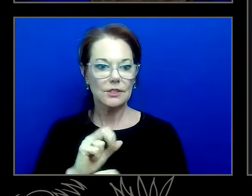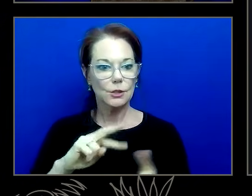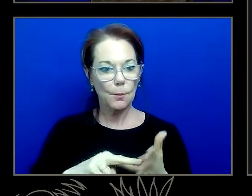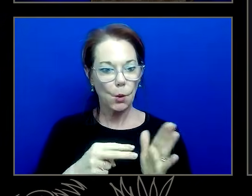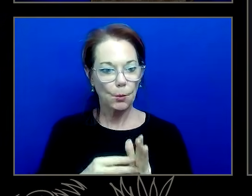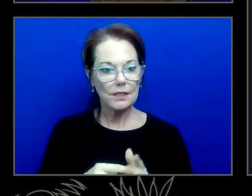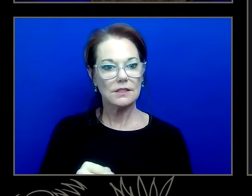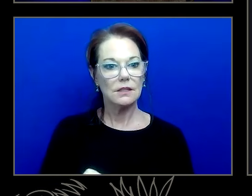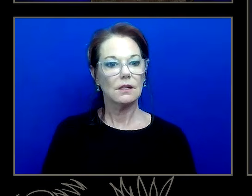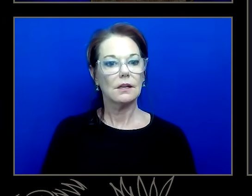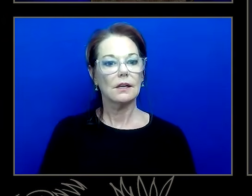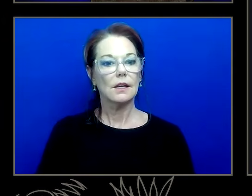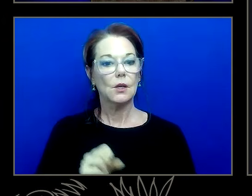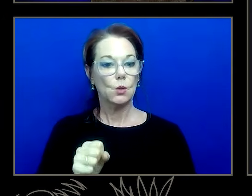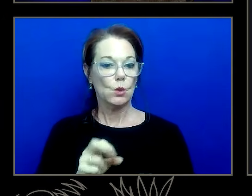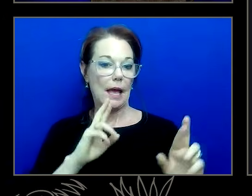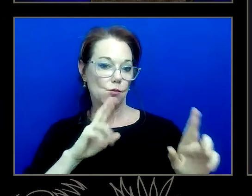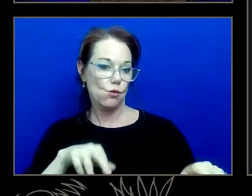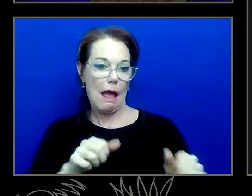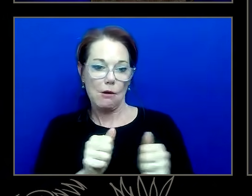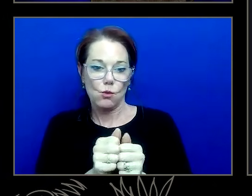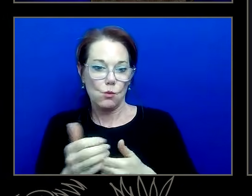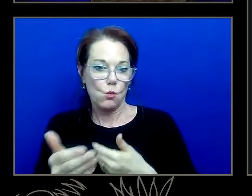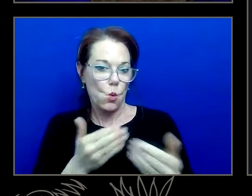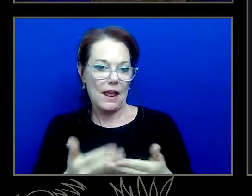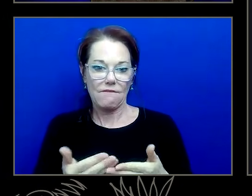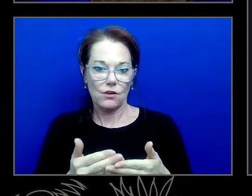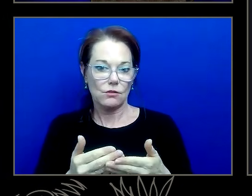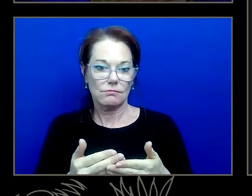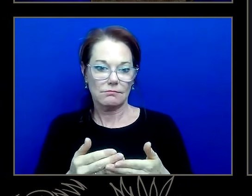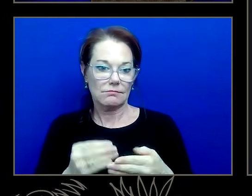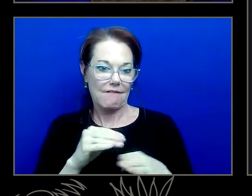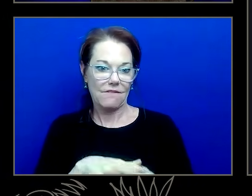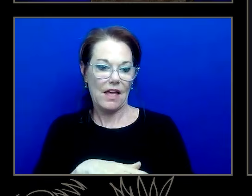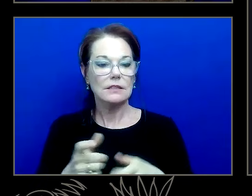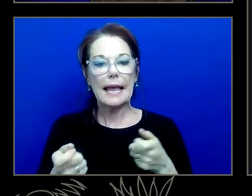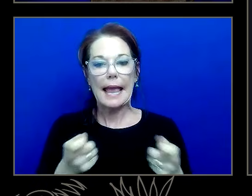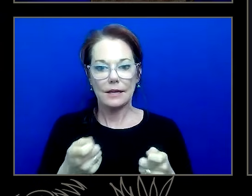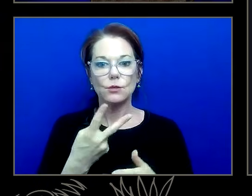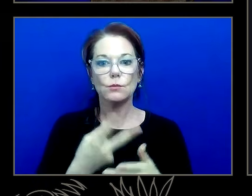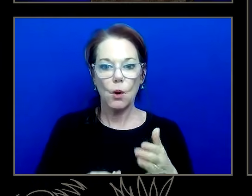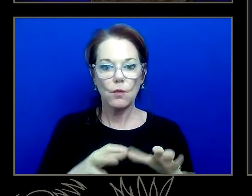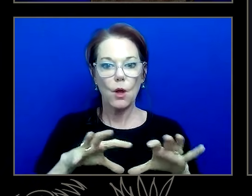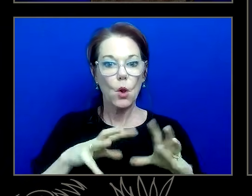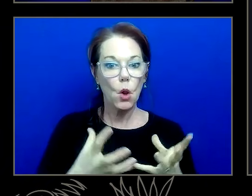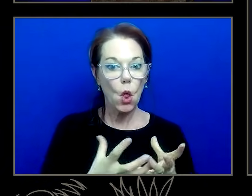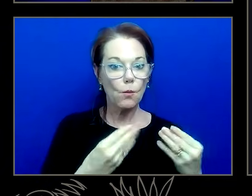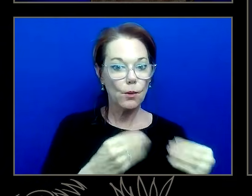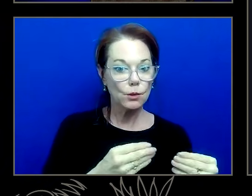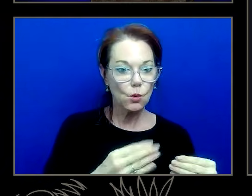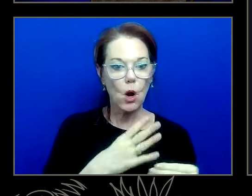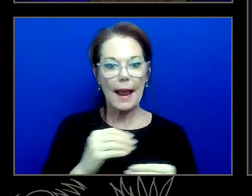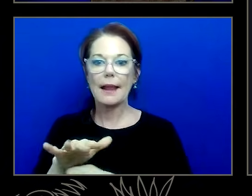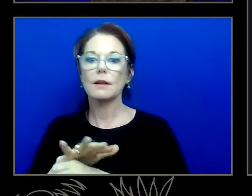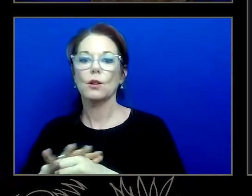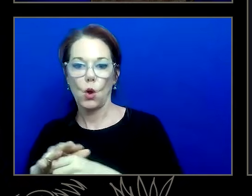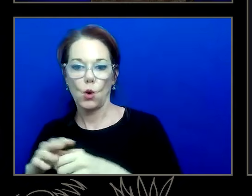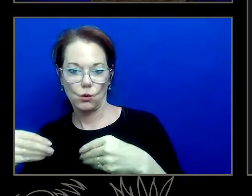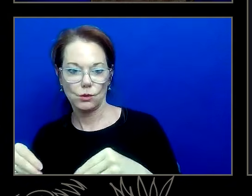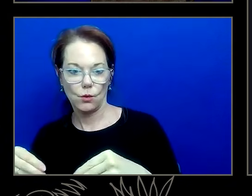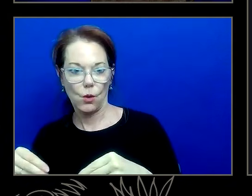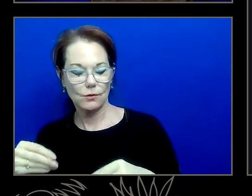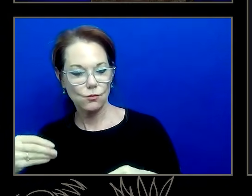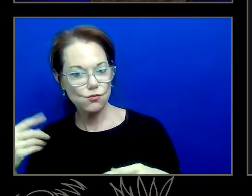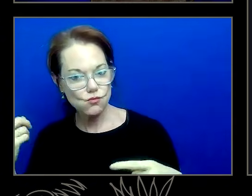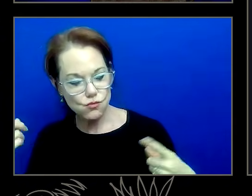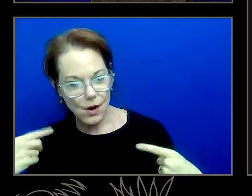and react to them with whatever effects that you want. It handles both doing things in a global store and a local store too. It's crazy,